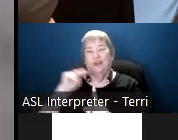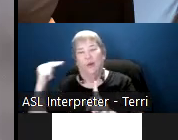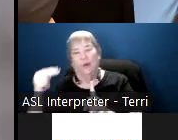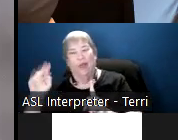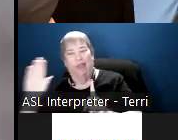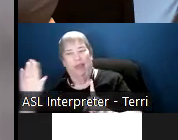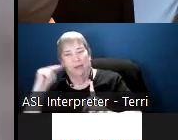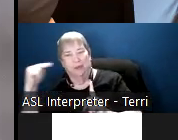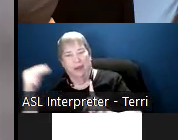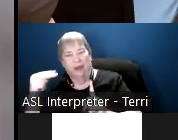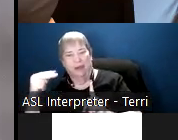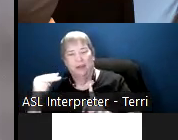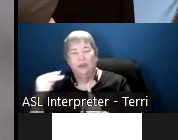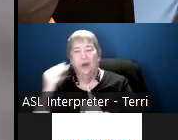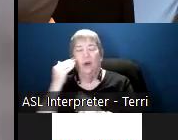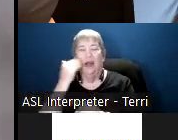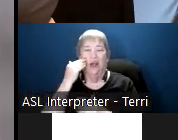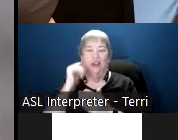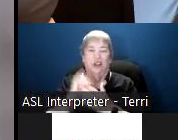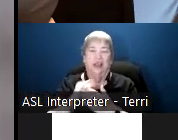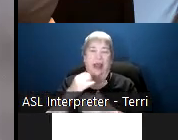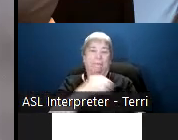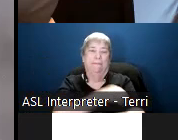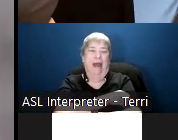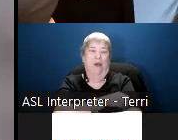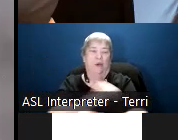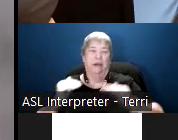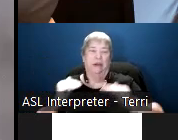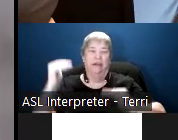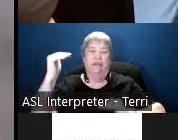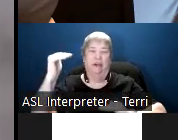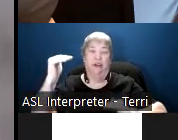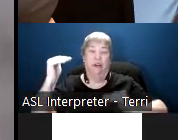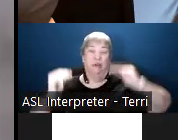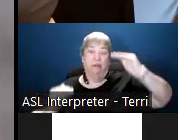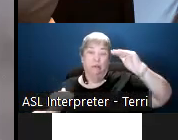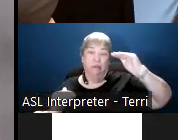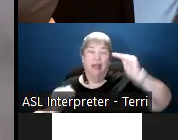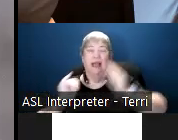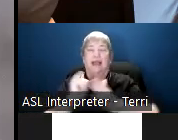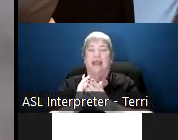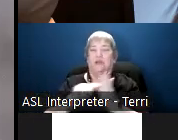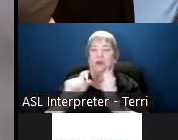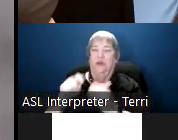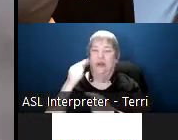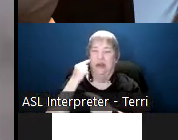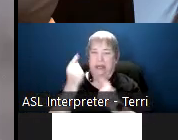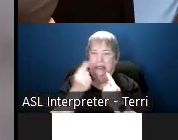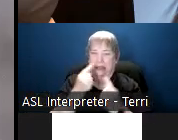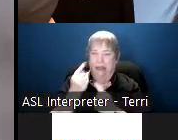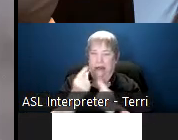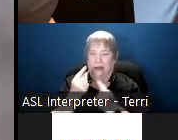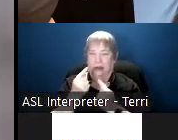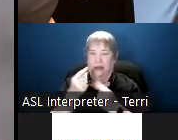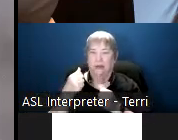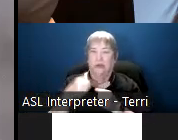power differential is really what you are also considering here. So remember the hierarchy of